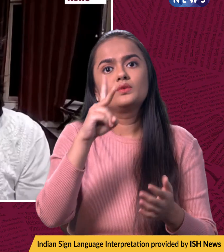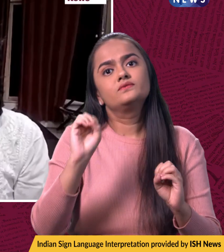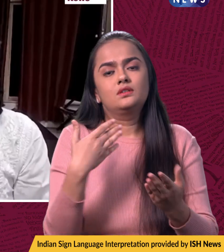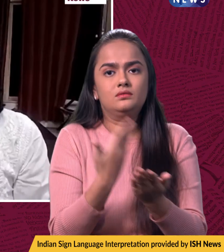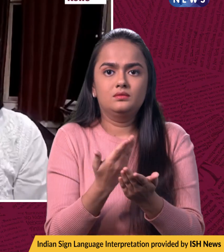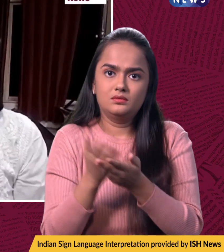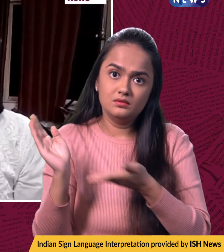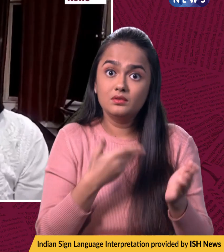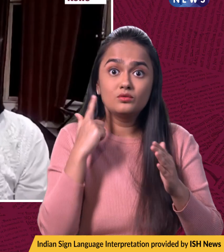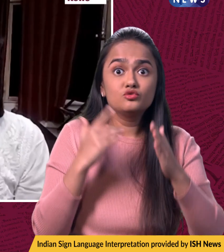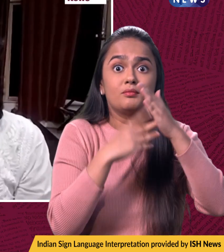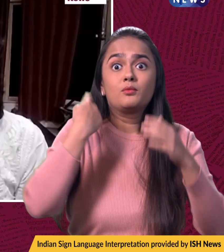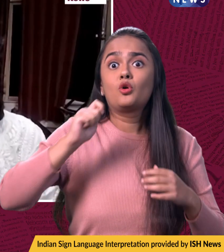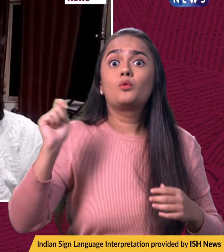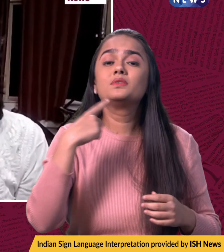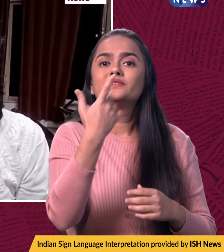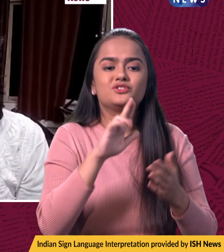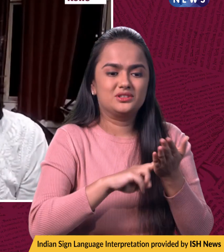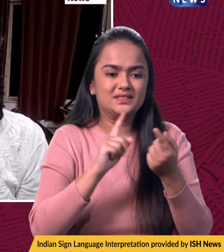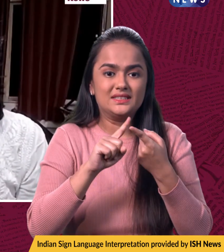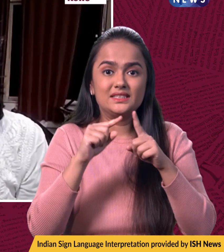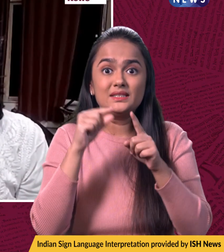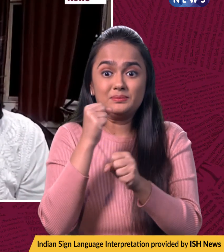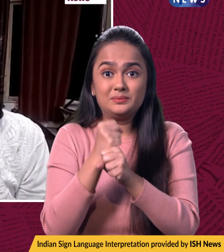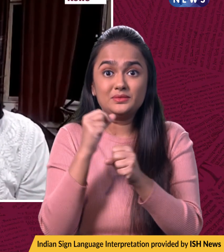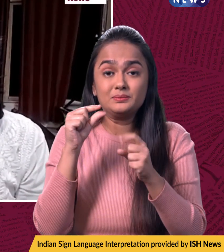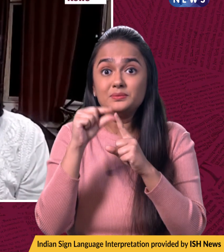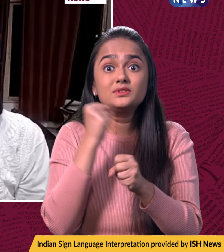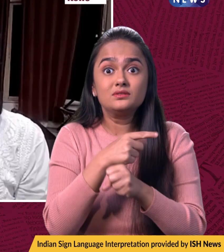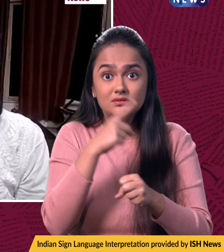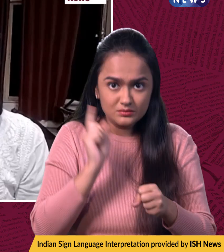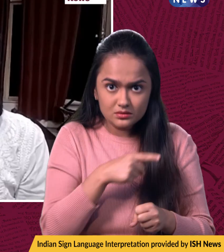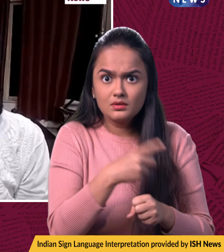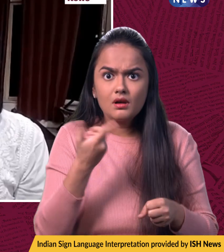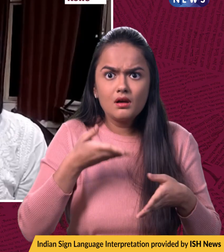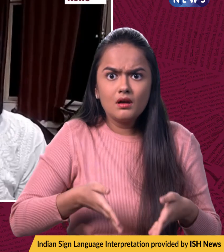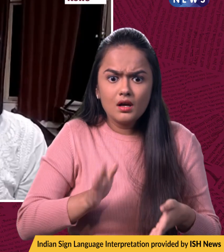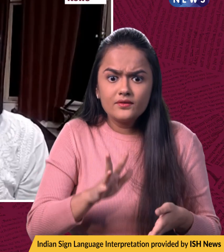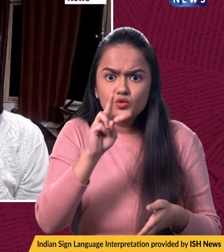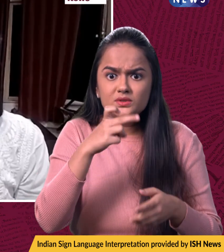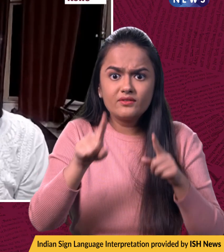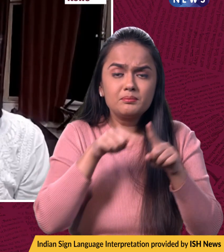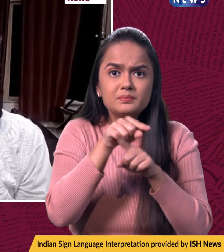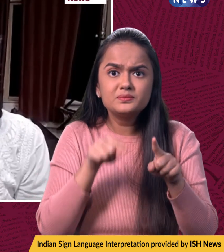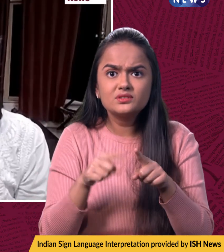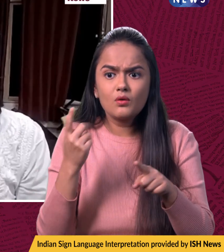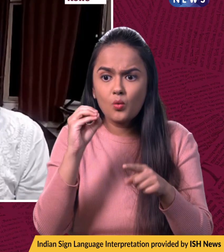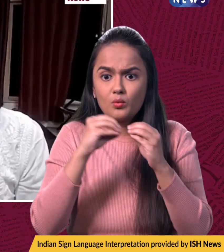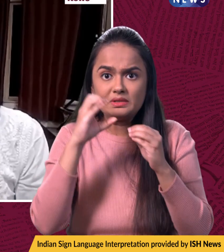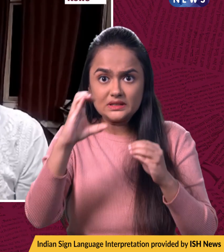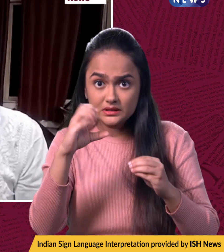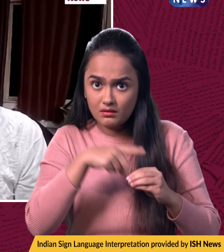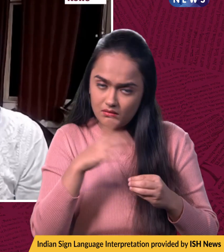comes after the Supreme Court had earlier said that the NEET PG counselling should go ahead based on the existing 27%